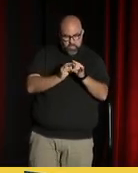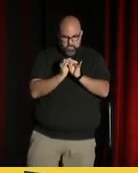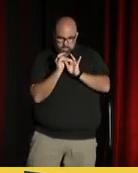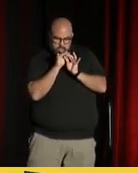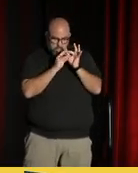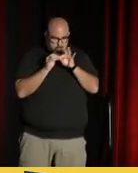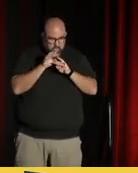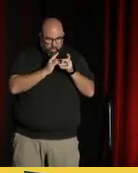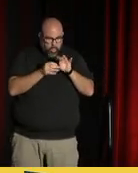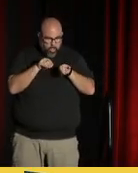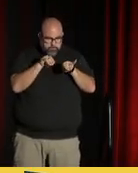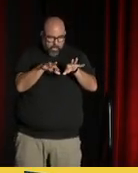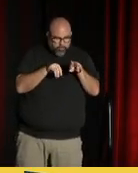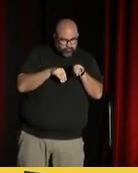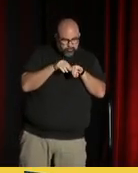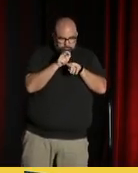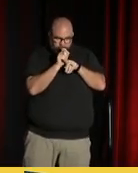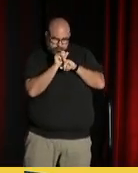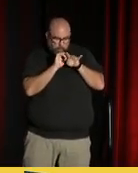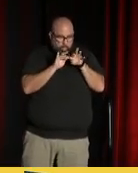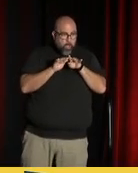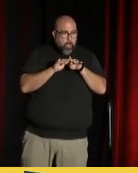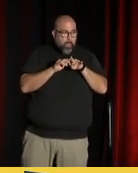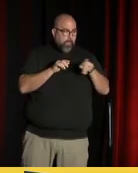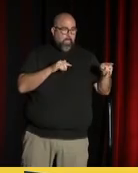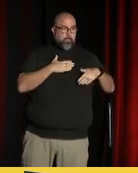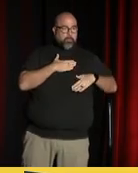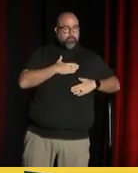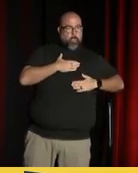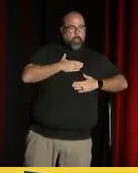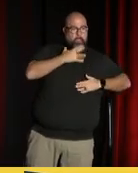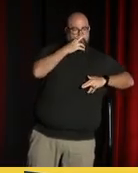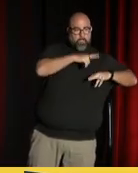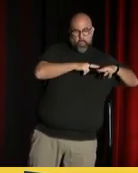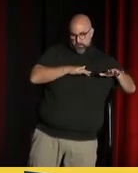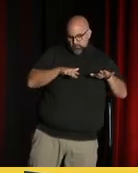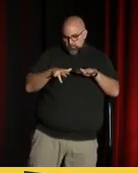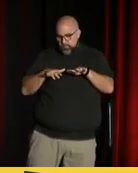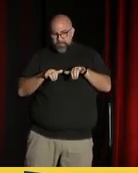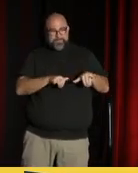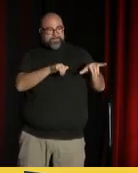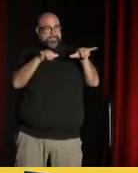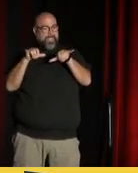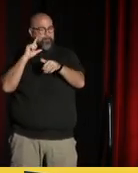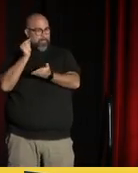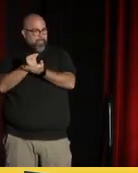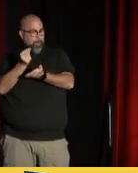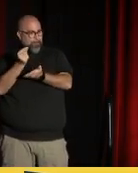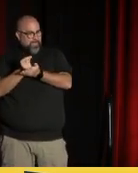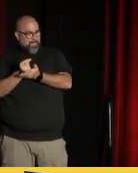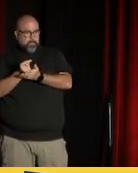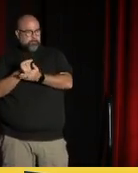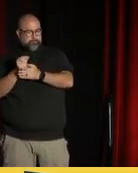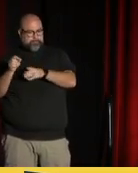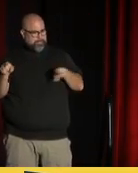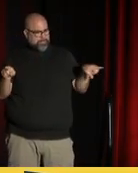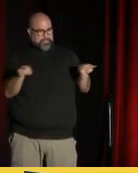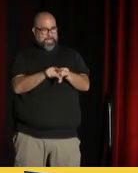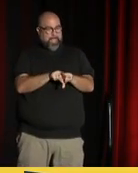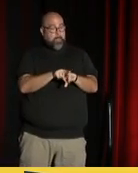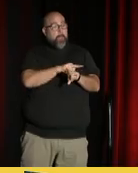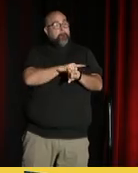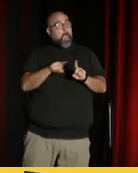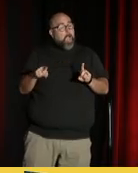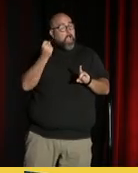to do these simple little magic tricks were all the movements required in more traditional forms of therapy. It's just in